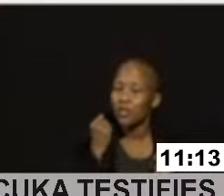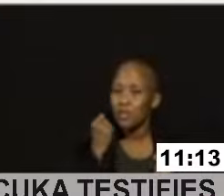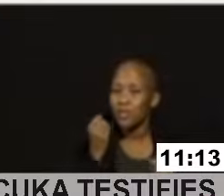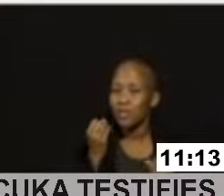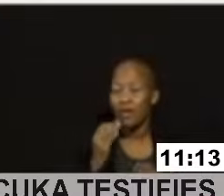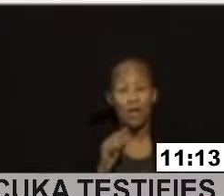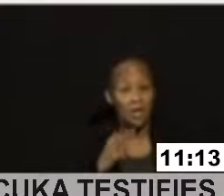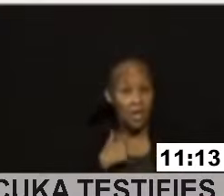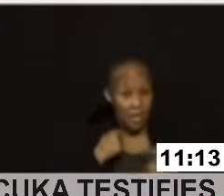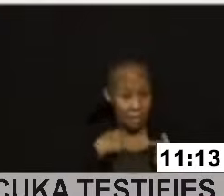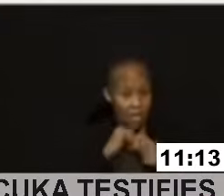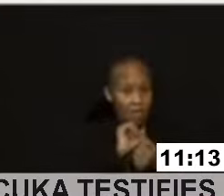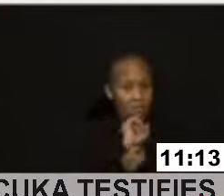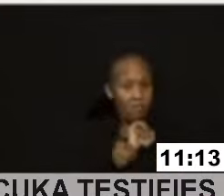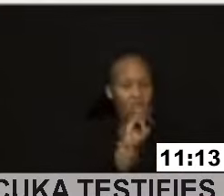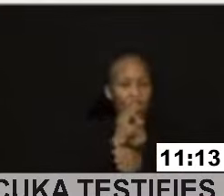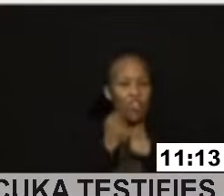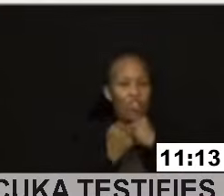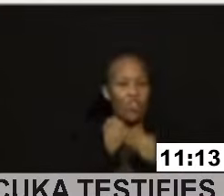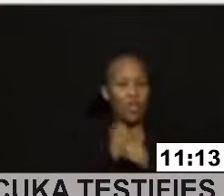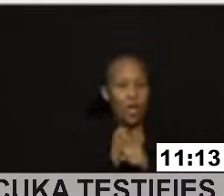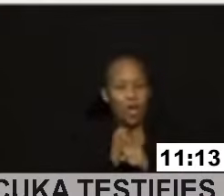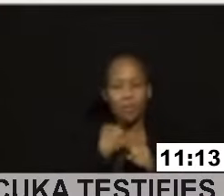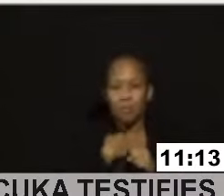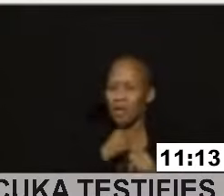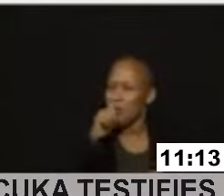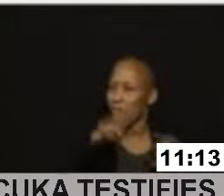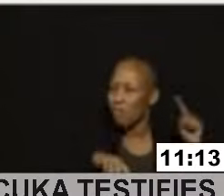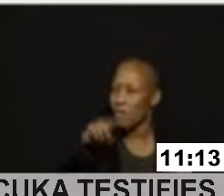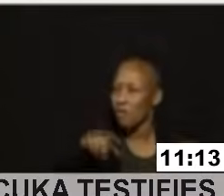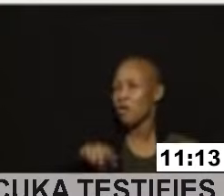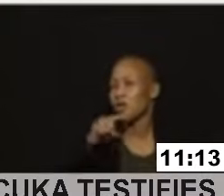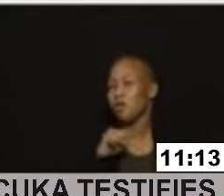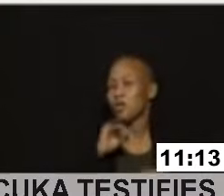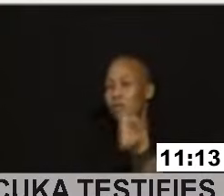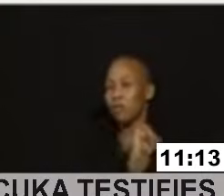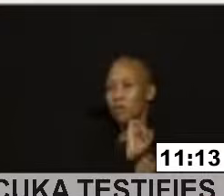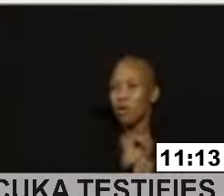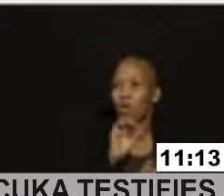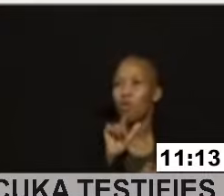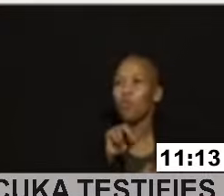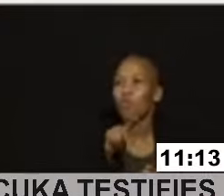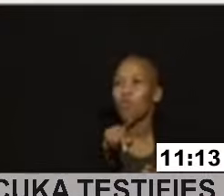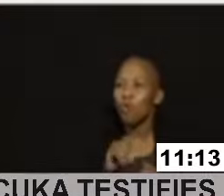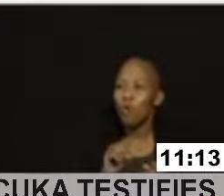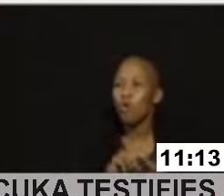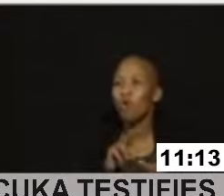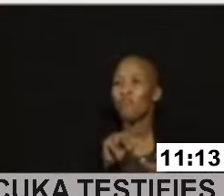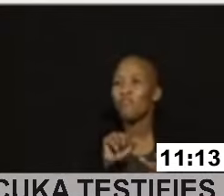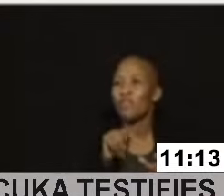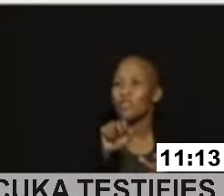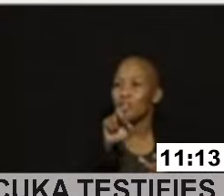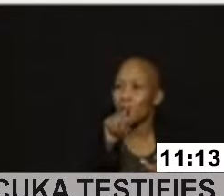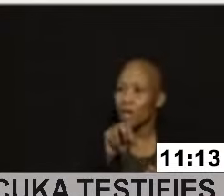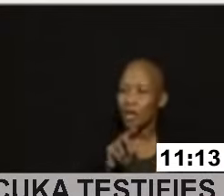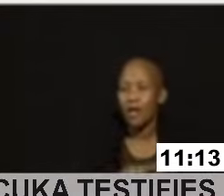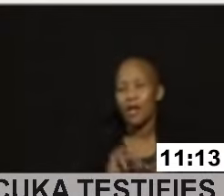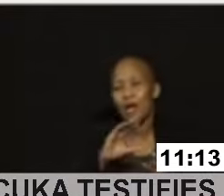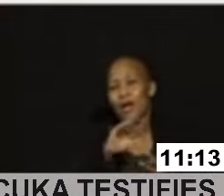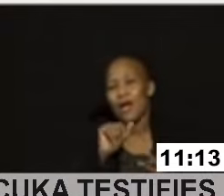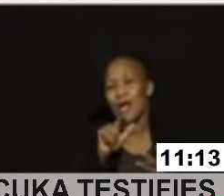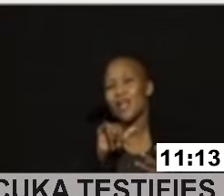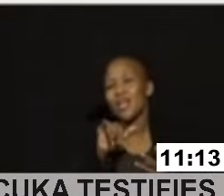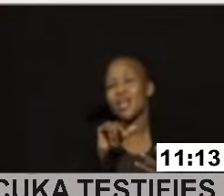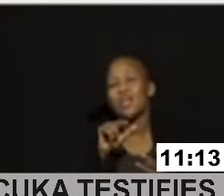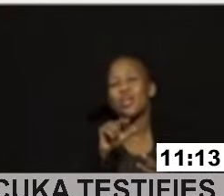imprisonment, which I served in various prisons, including Lukop, Victor Versteeg, Elderstrom in Caledon, and